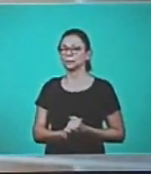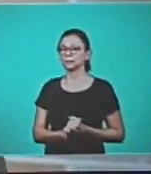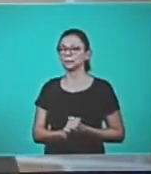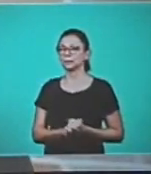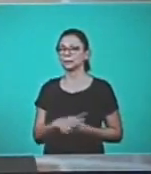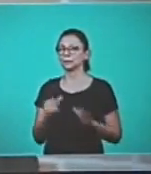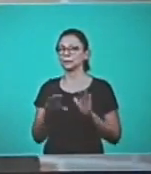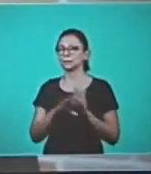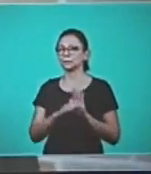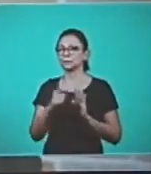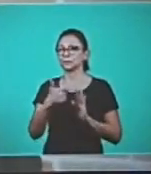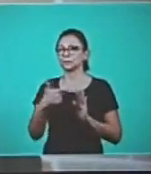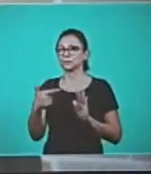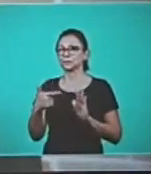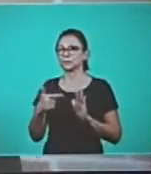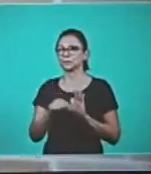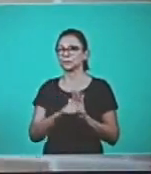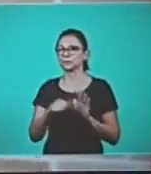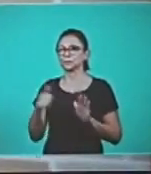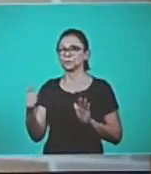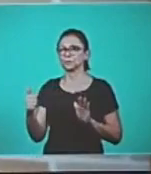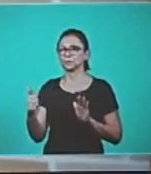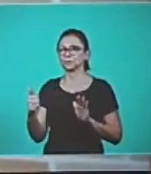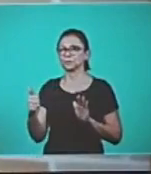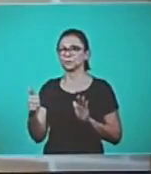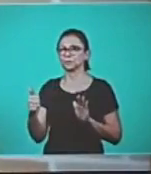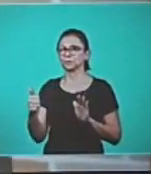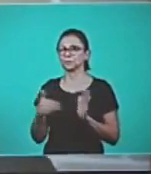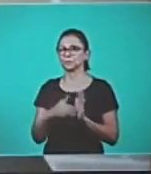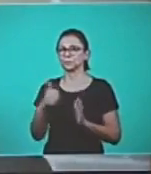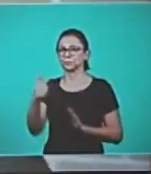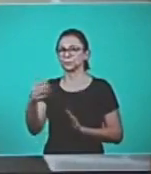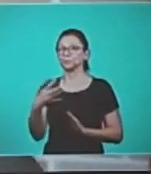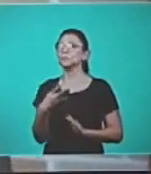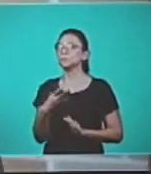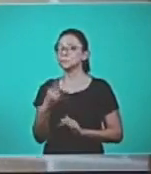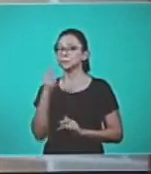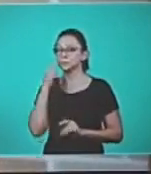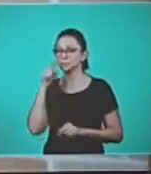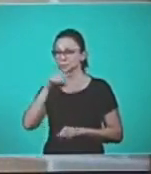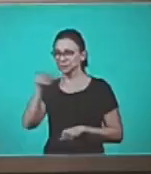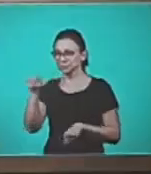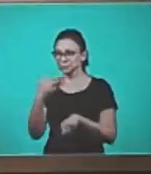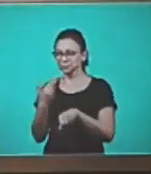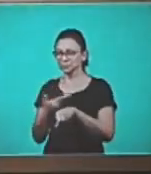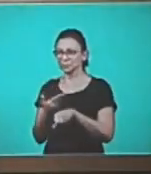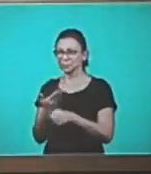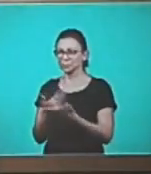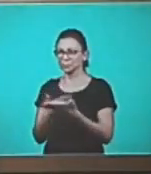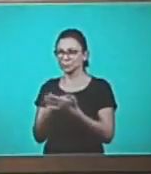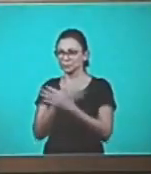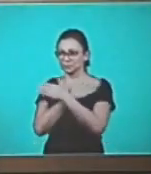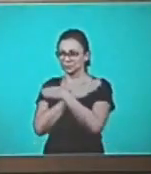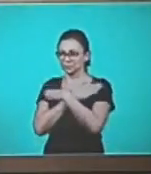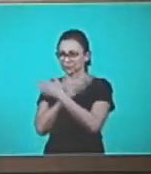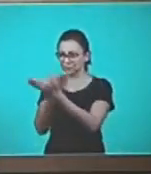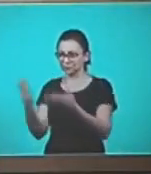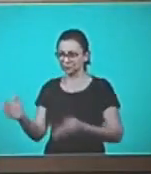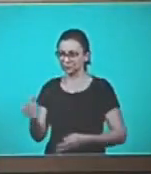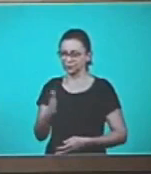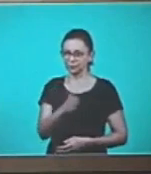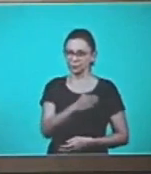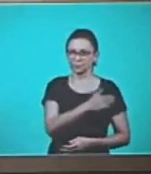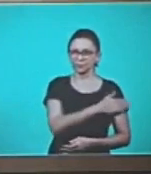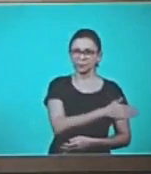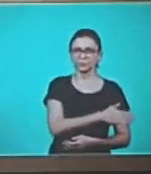on chapter 22 from verse 1 to 14. So, pastor, here's your homework. So now, going